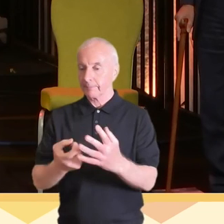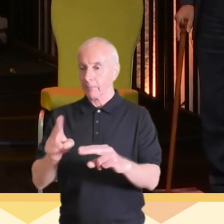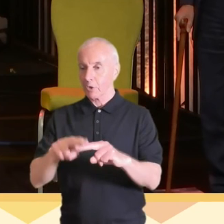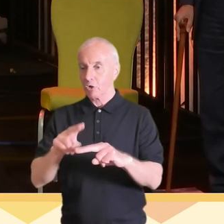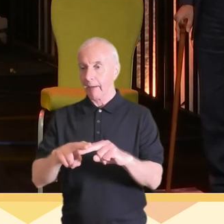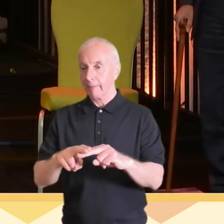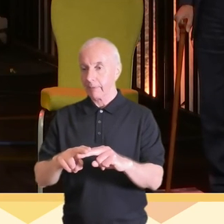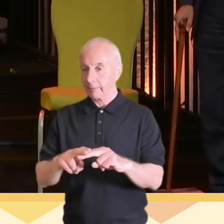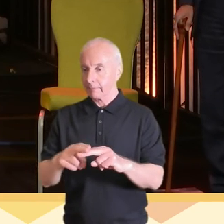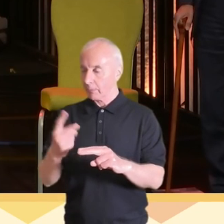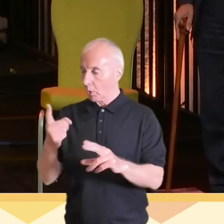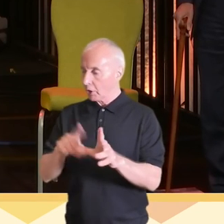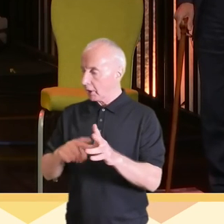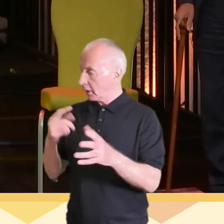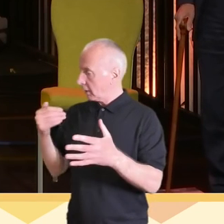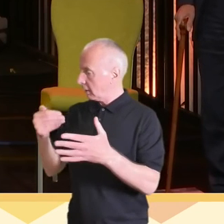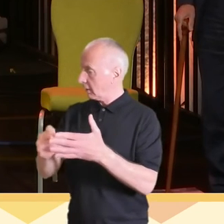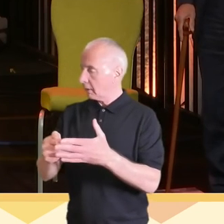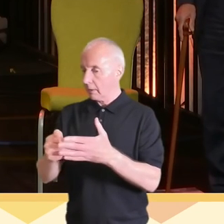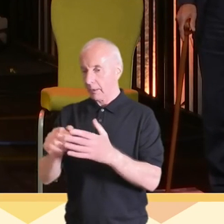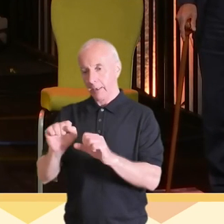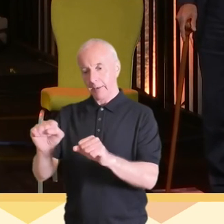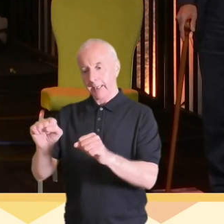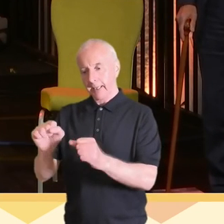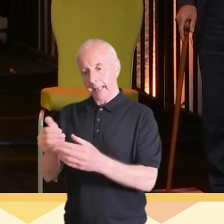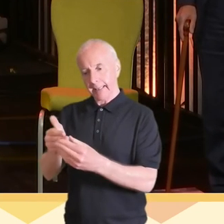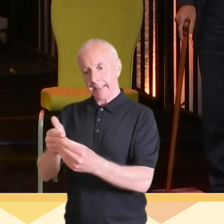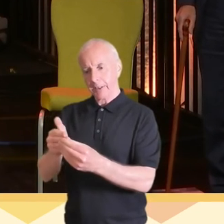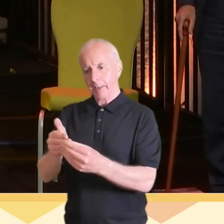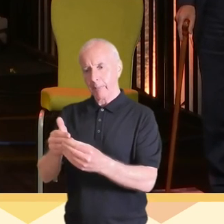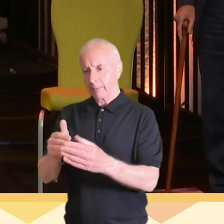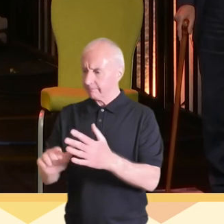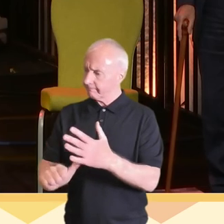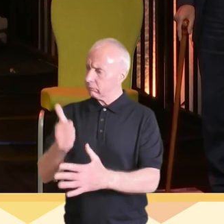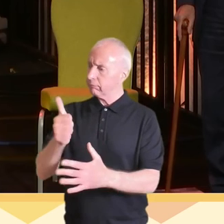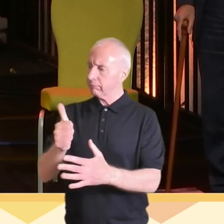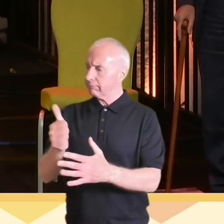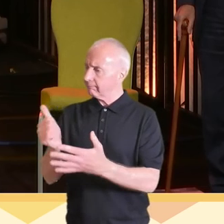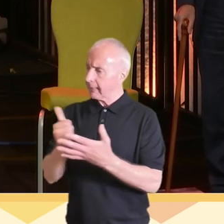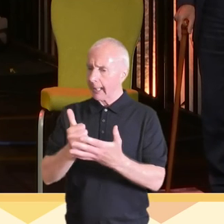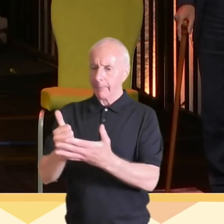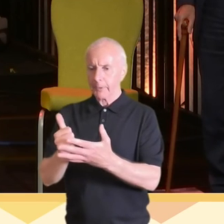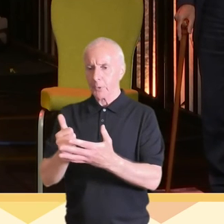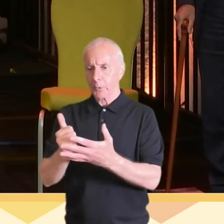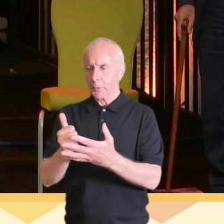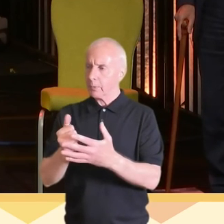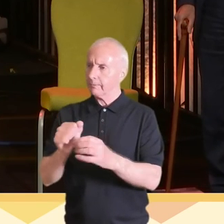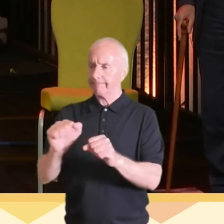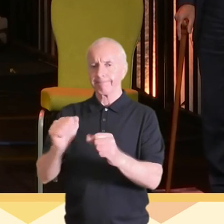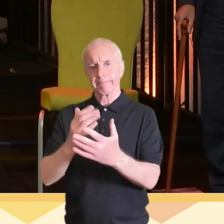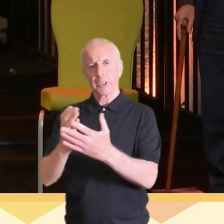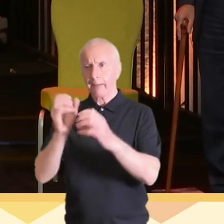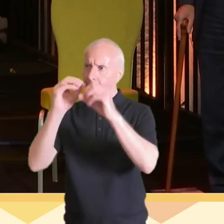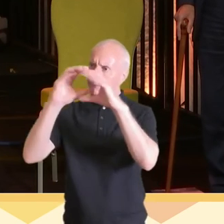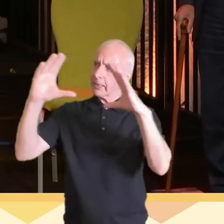and offers their gifts of leadership to kind of inspire us and help us to focus on our shared vision of growing healthy churches in relationship for